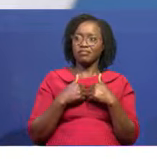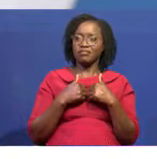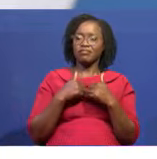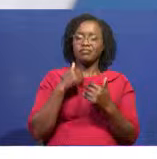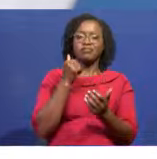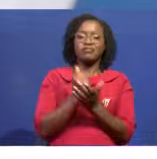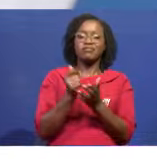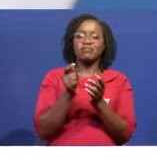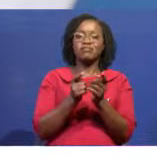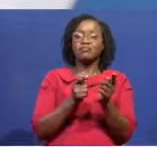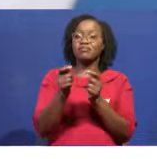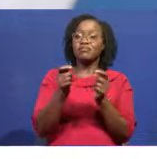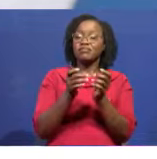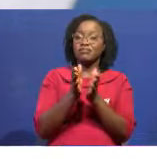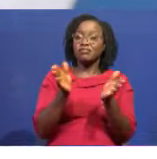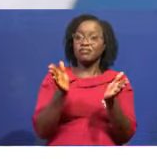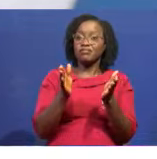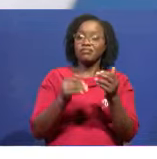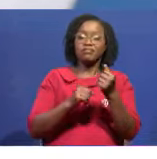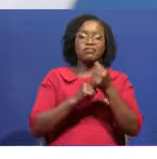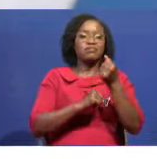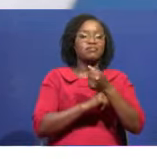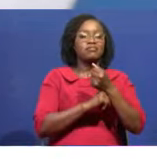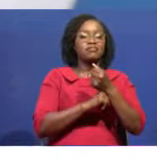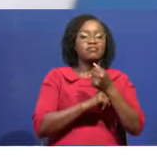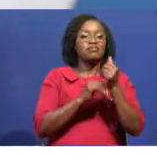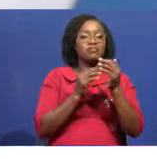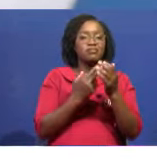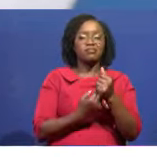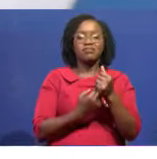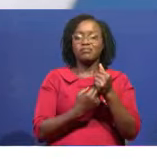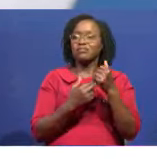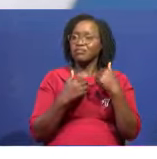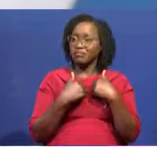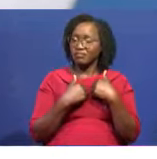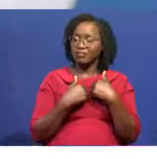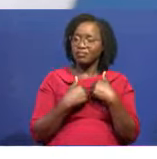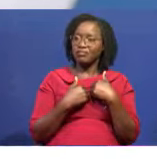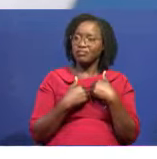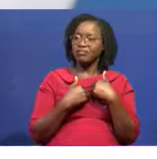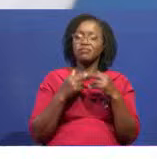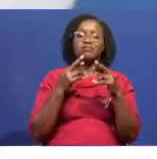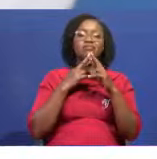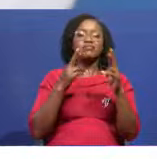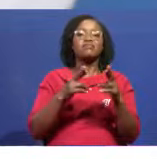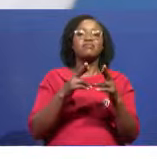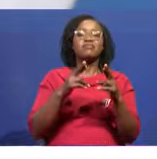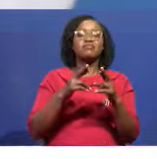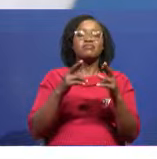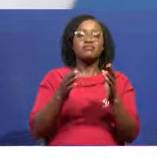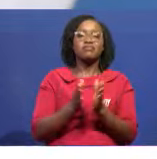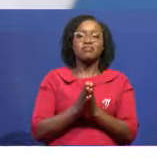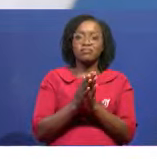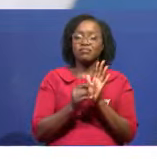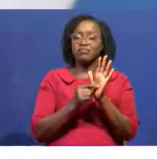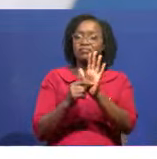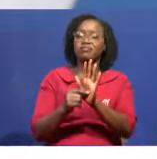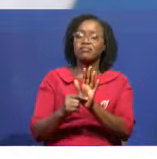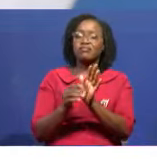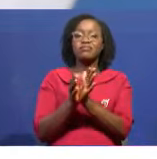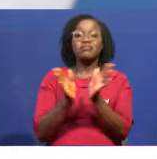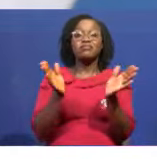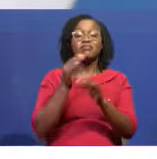office and in support of some of the donor partners that we have around. And we'll come up with a report that will show how open